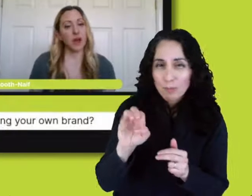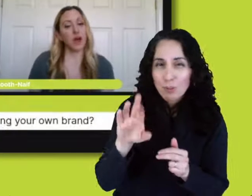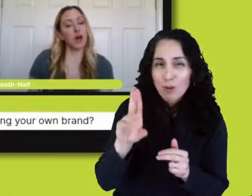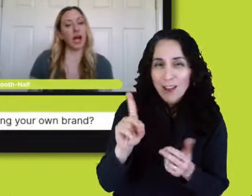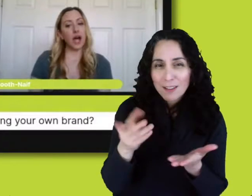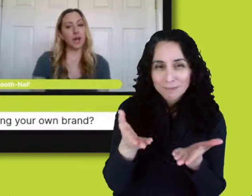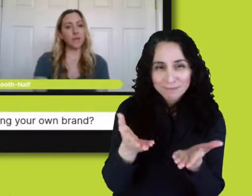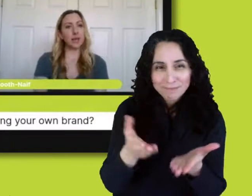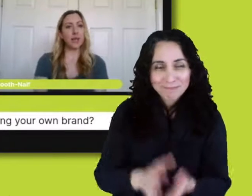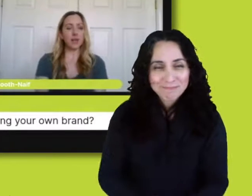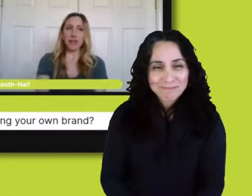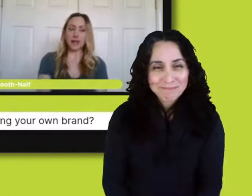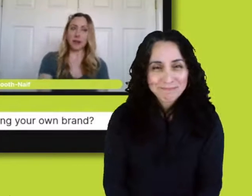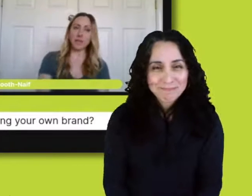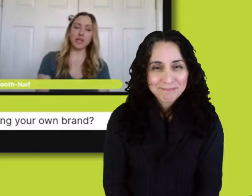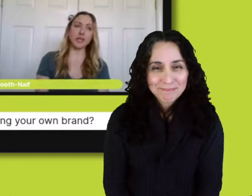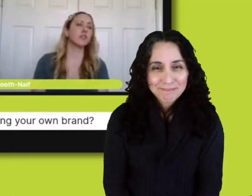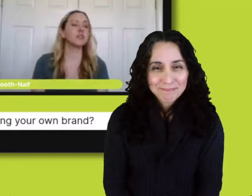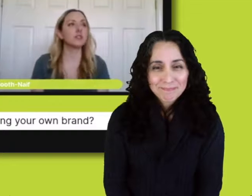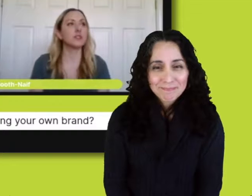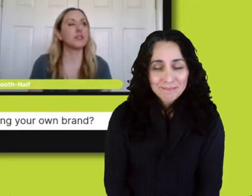Caroline?